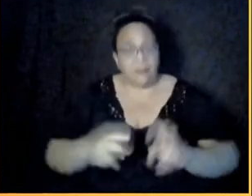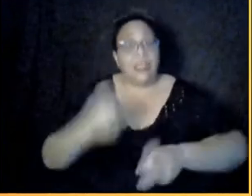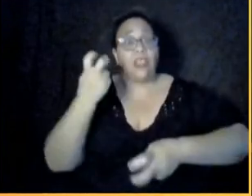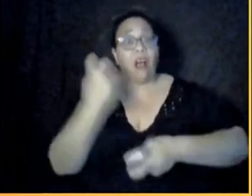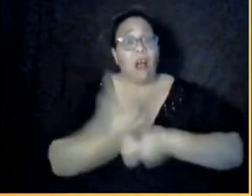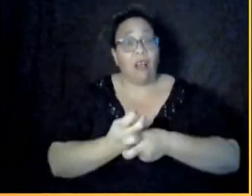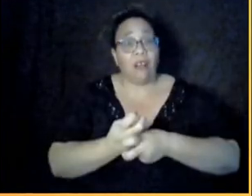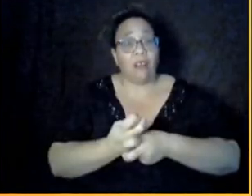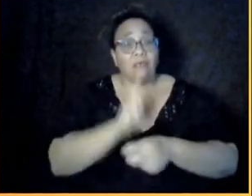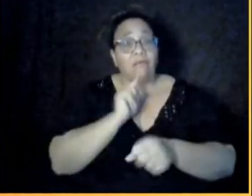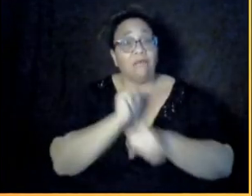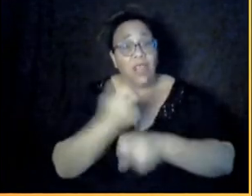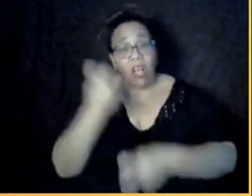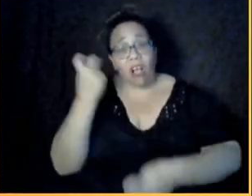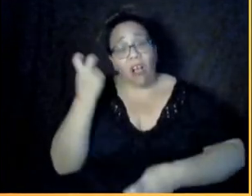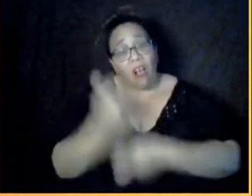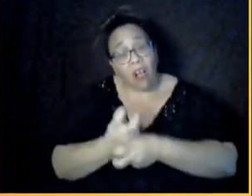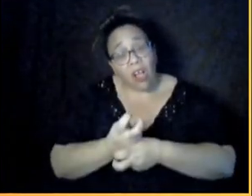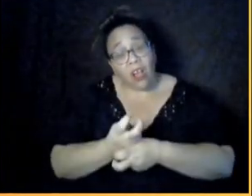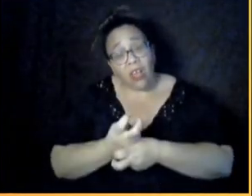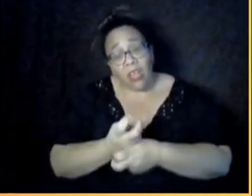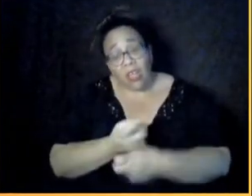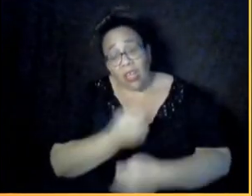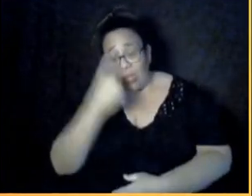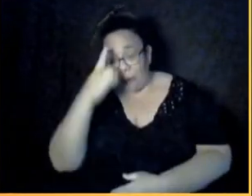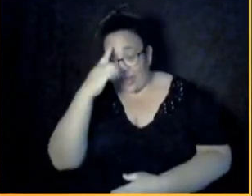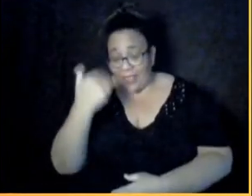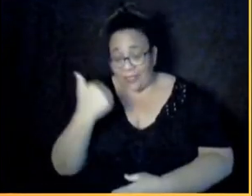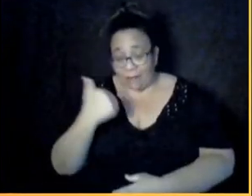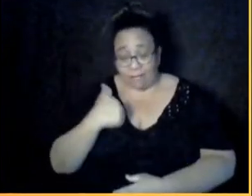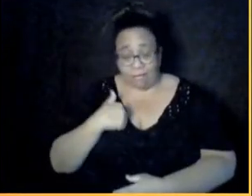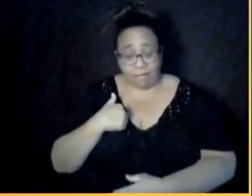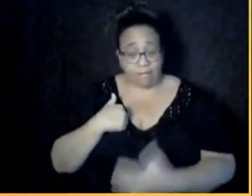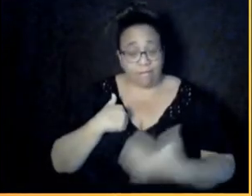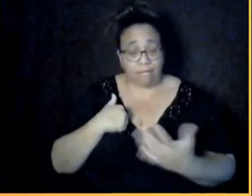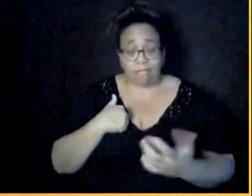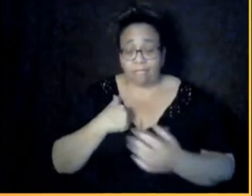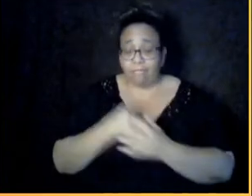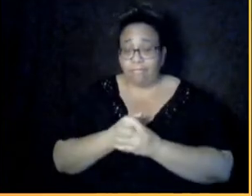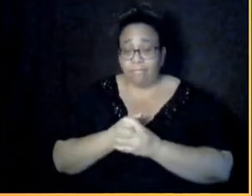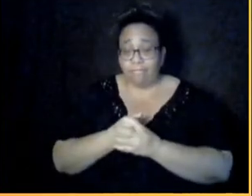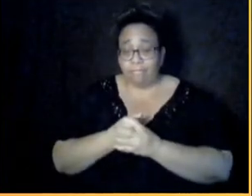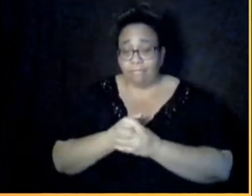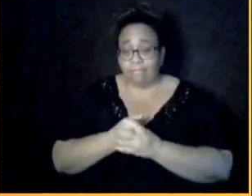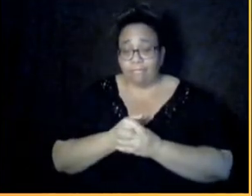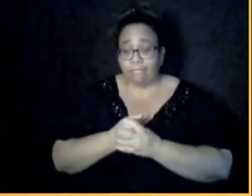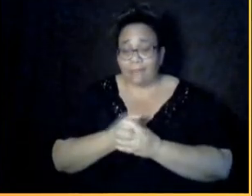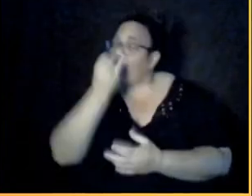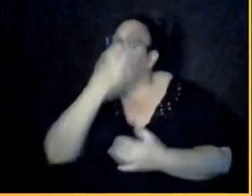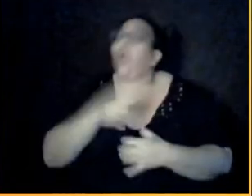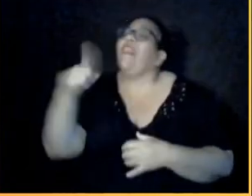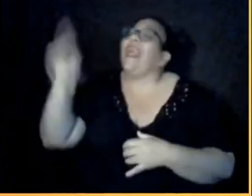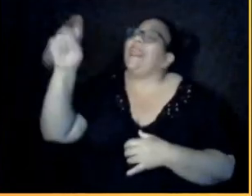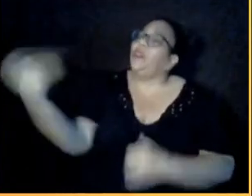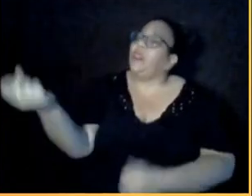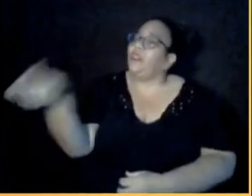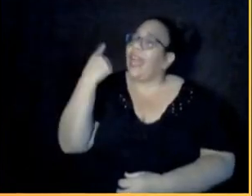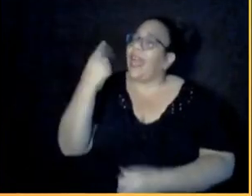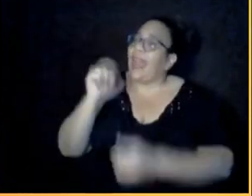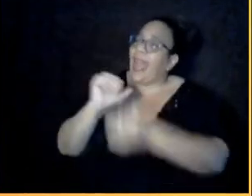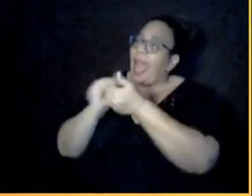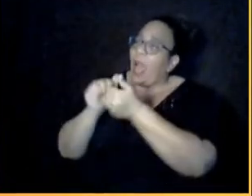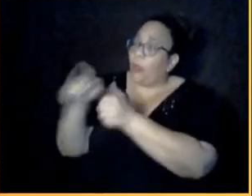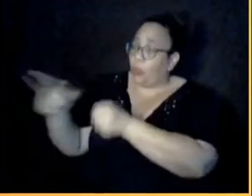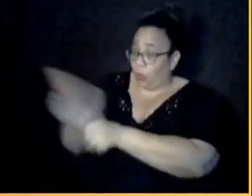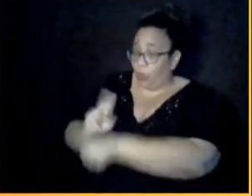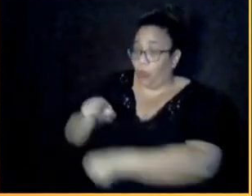really hard. It's really hard because I don't care, like, what they needed to understand is however they viewed her, that